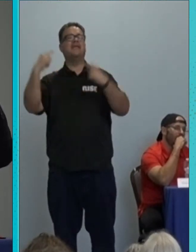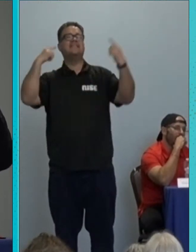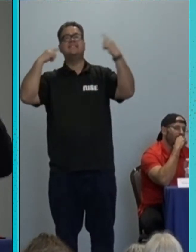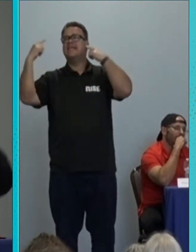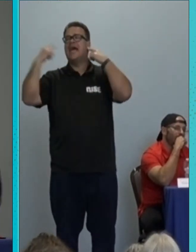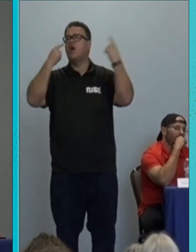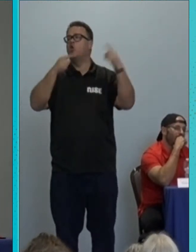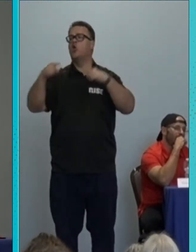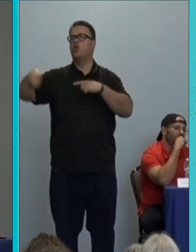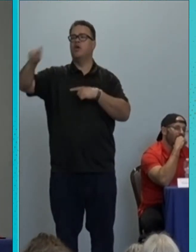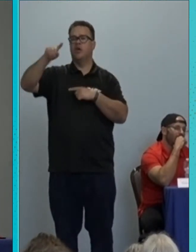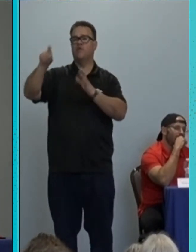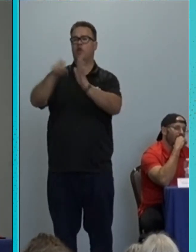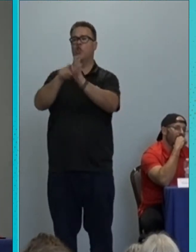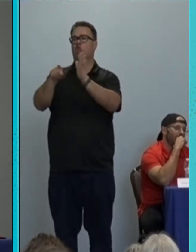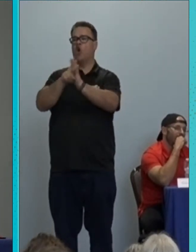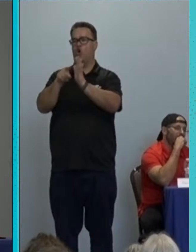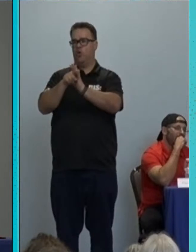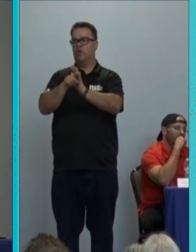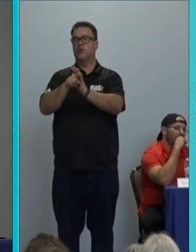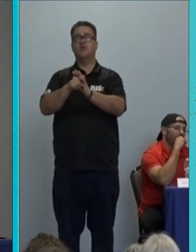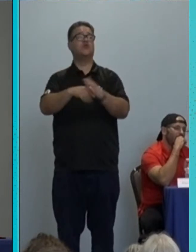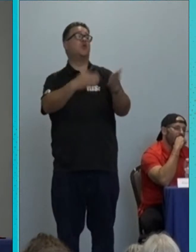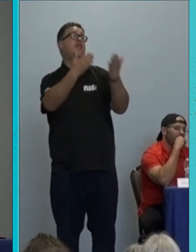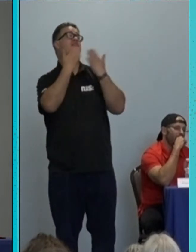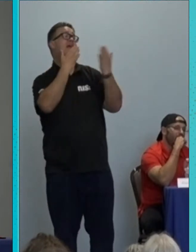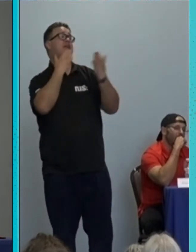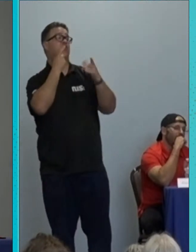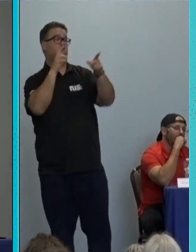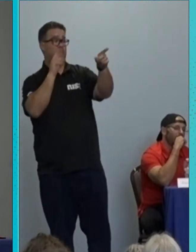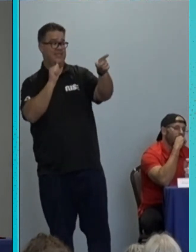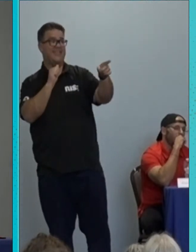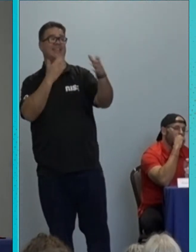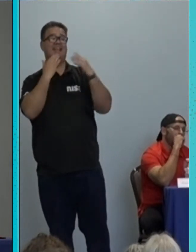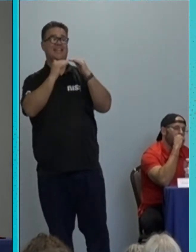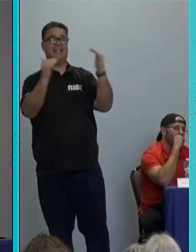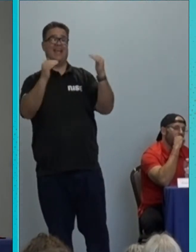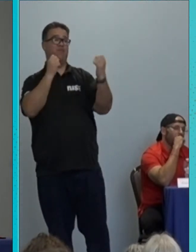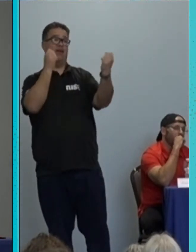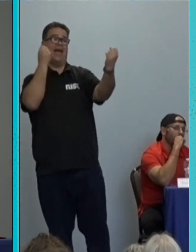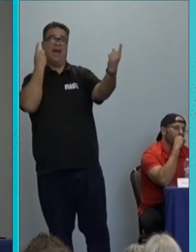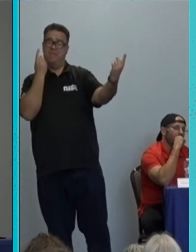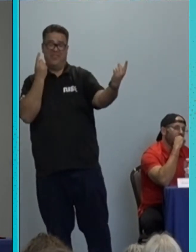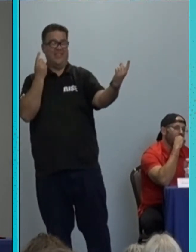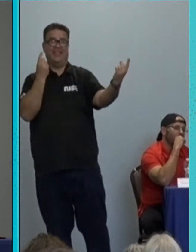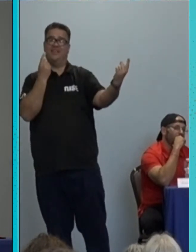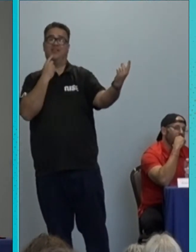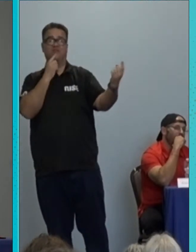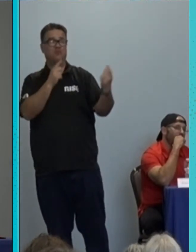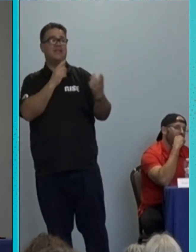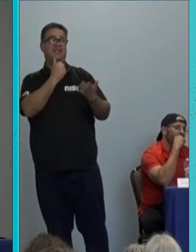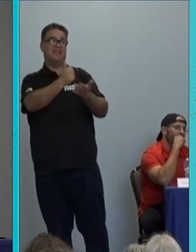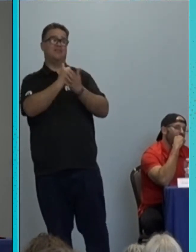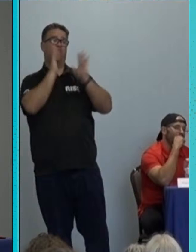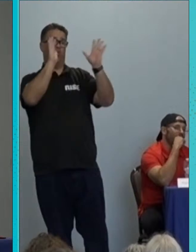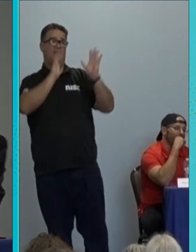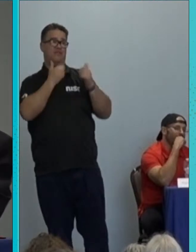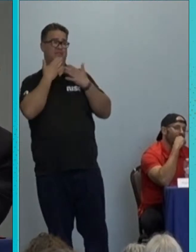coming from that smoke alarm. So thank you, Teresa, because that is a level of empathy that is really